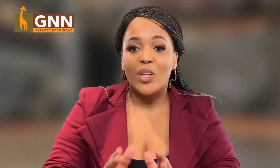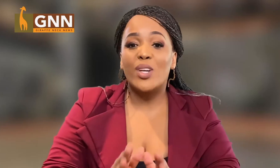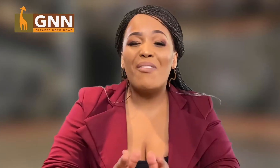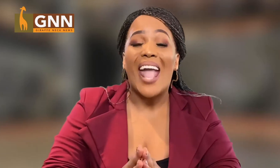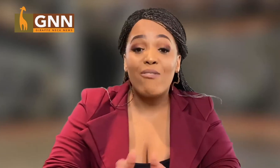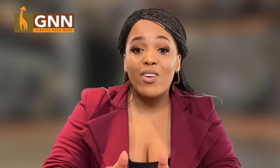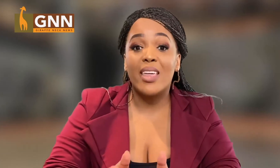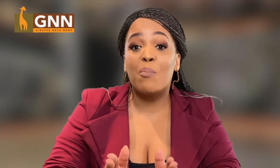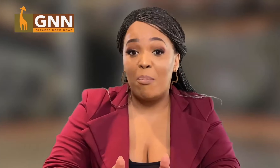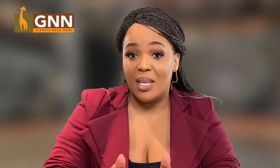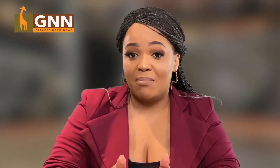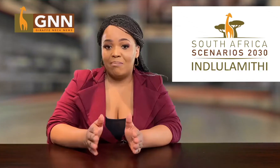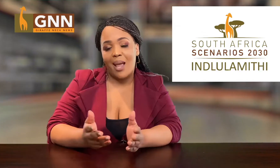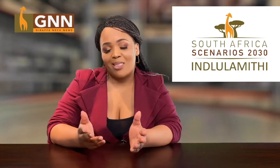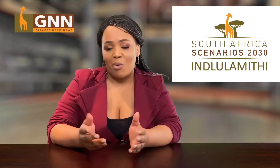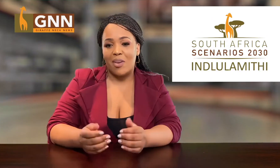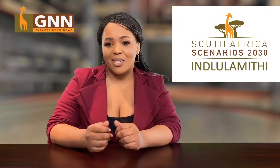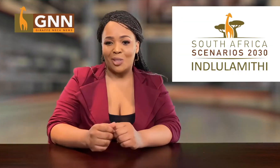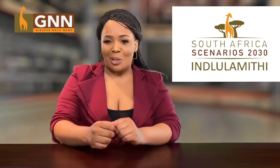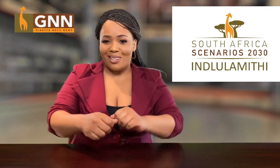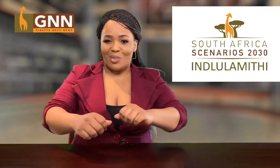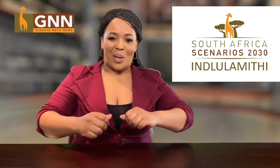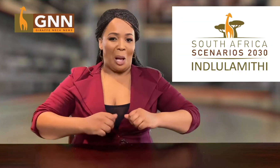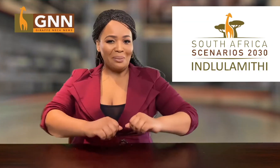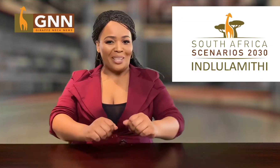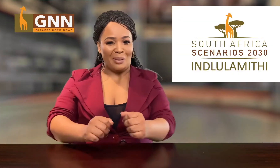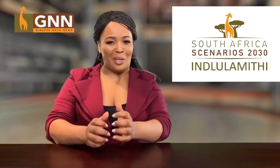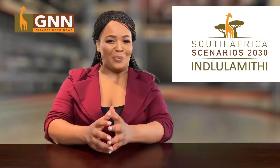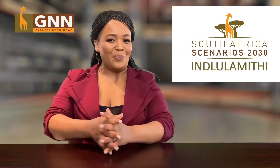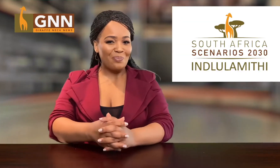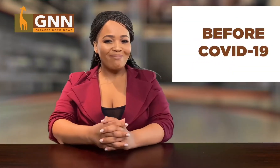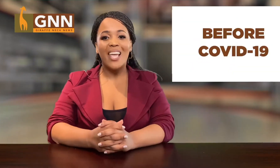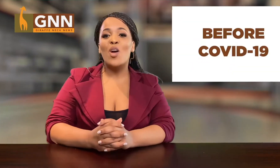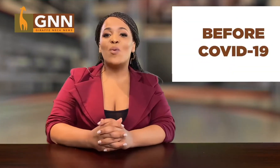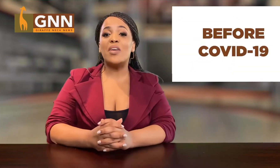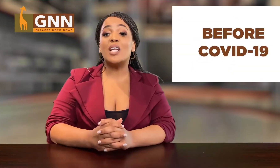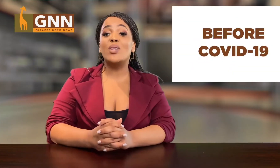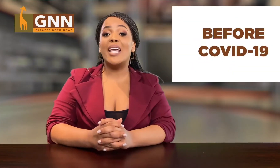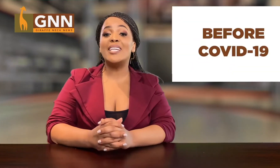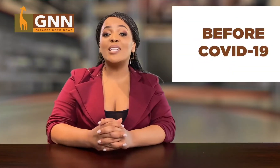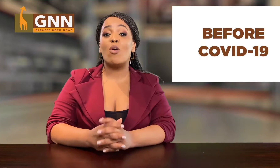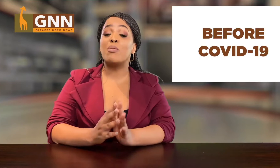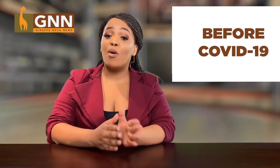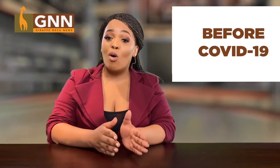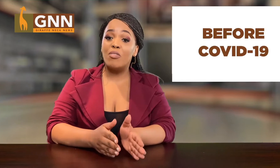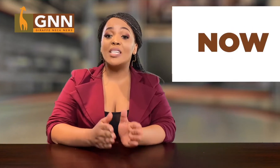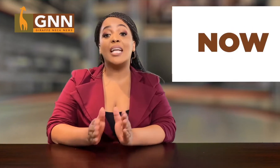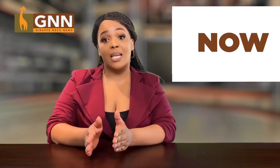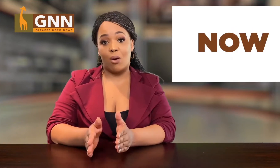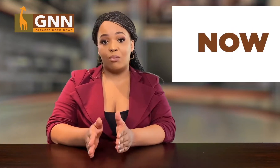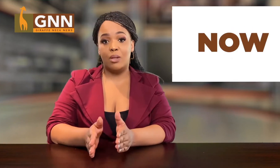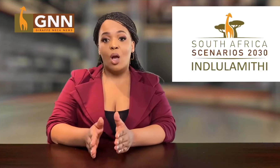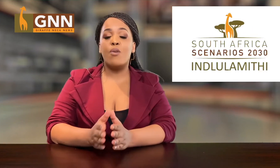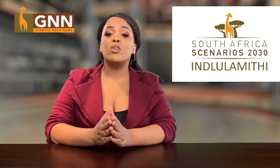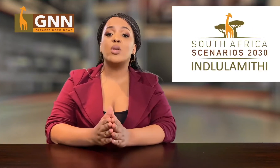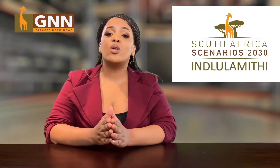So, to cover everything properly, like the professional journalists we are, we've included headlines from before COVID and